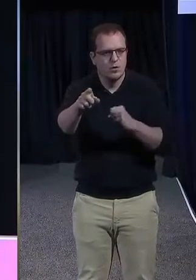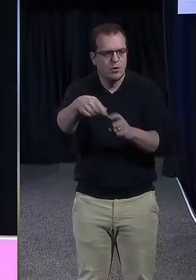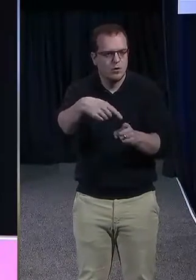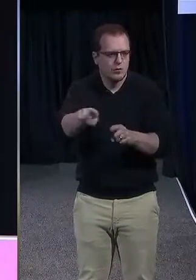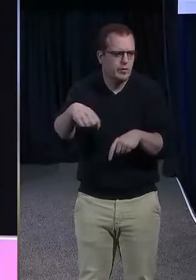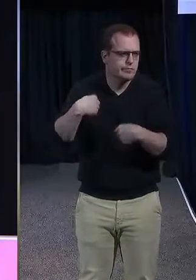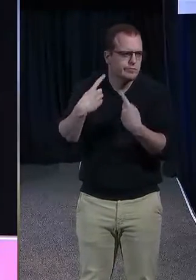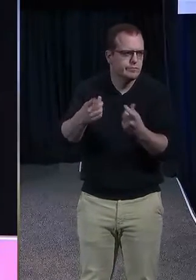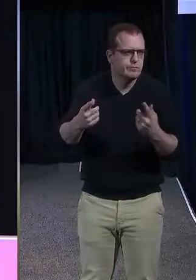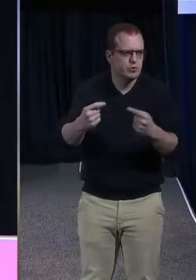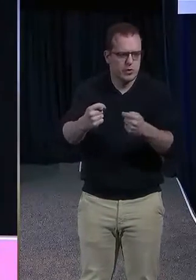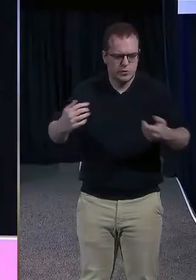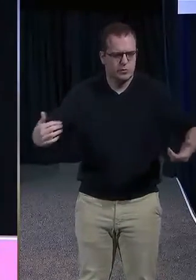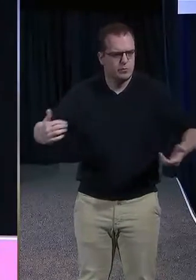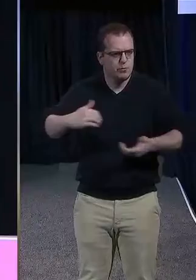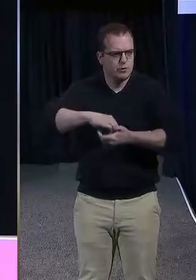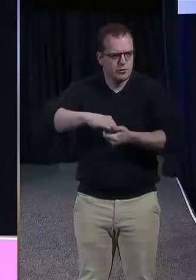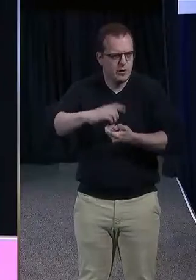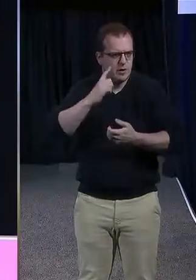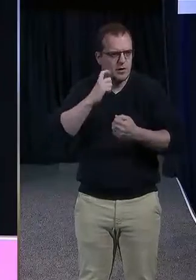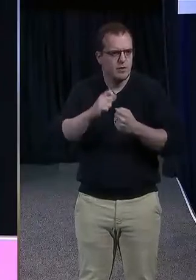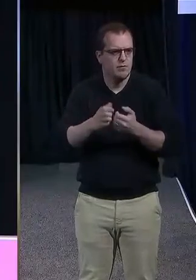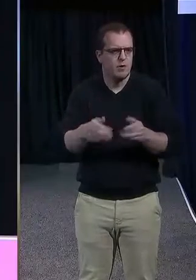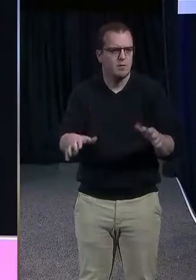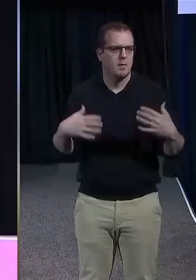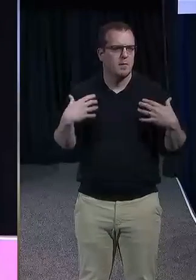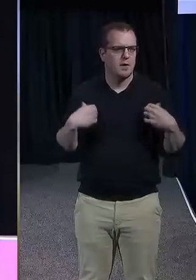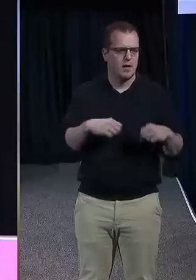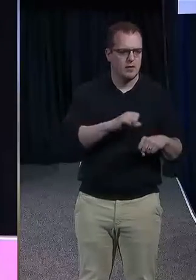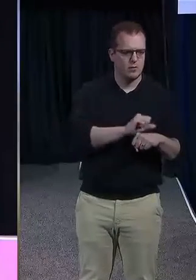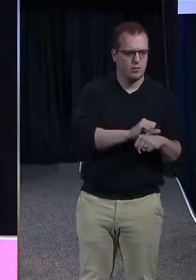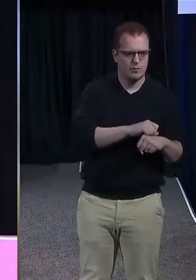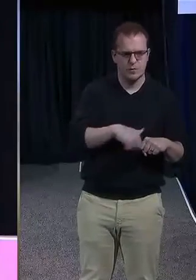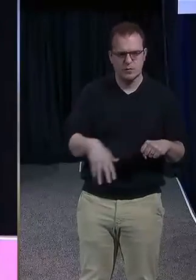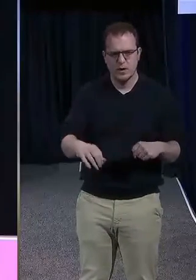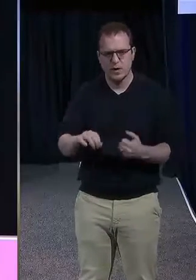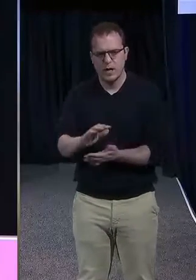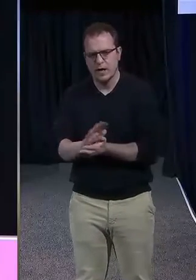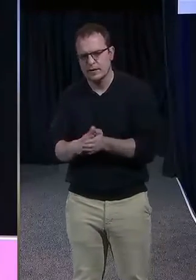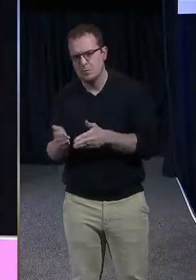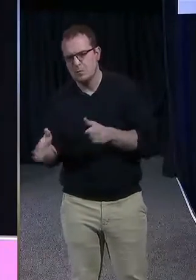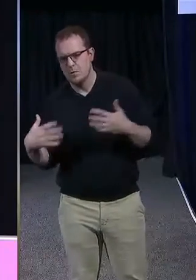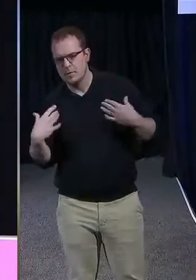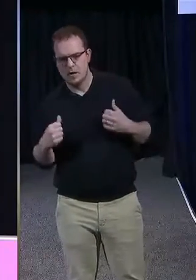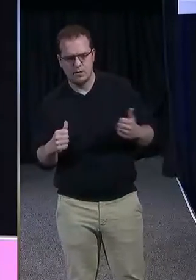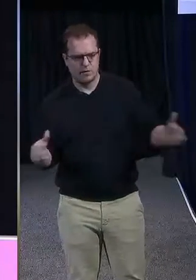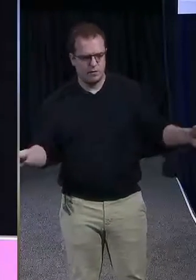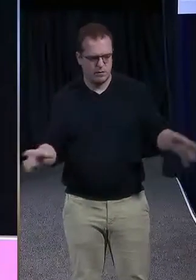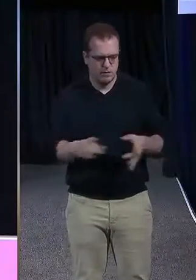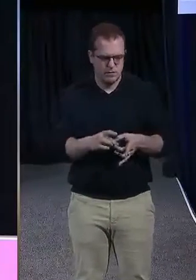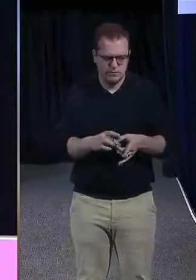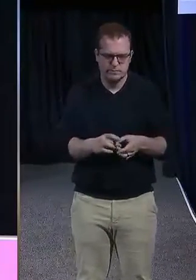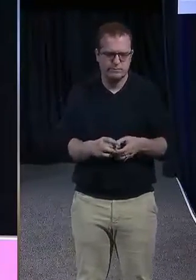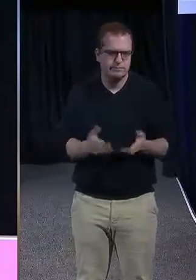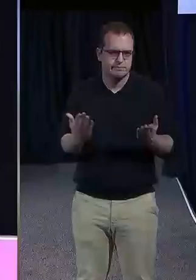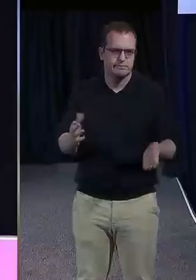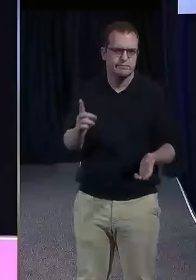on bridging the gap between the needs of the public health workforce and academic public health. Dr. King.